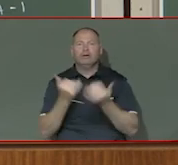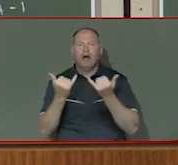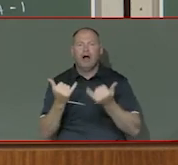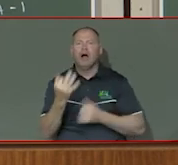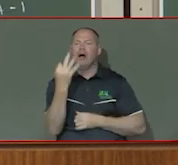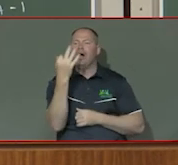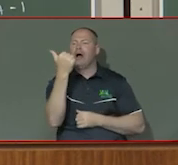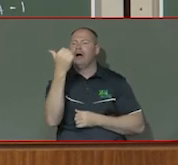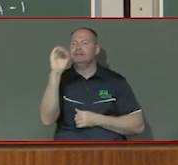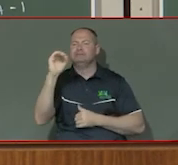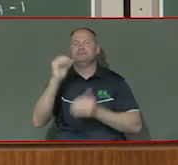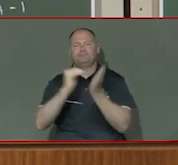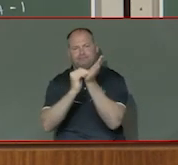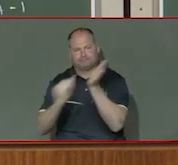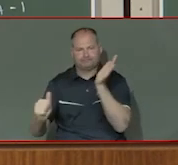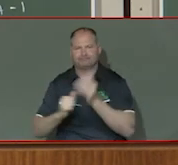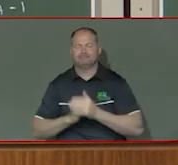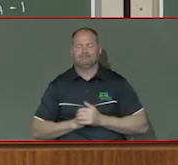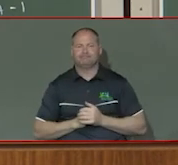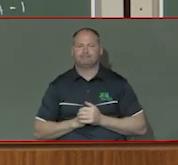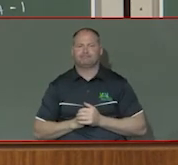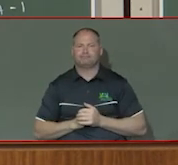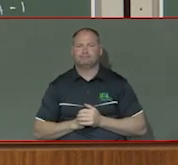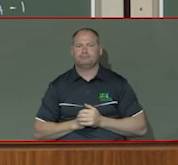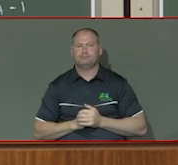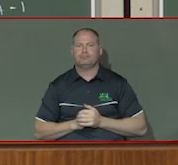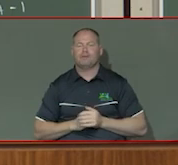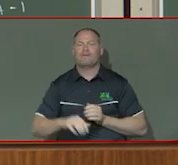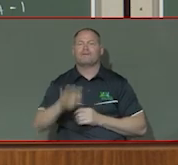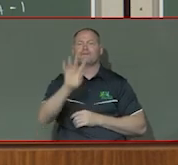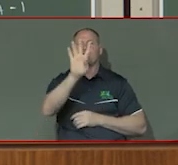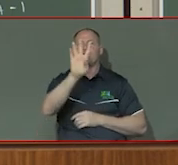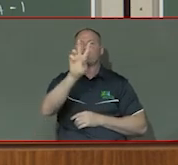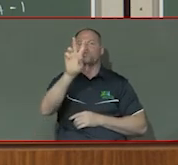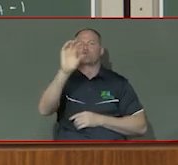360. So the 420 degrees